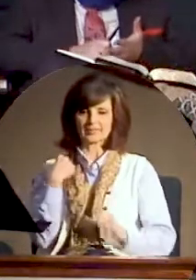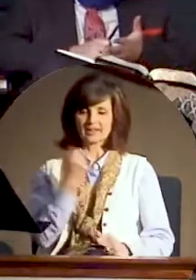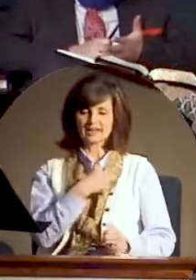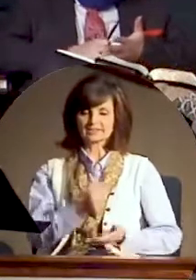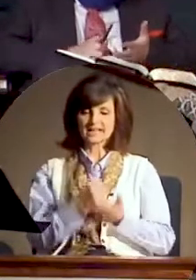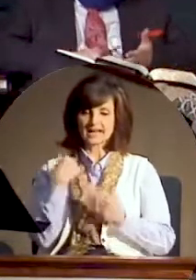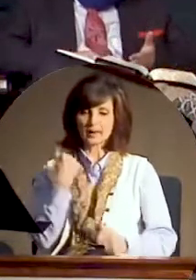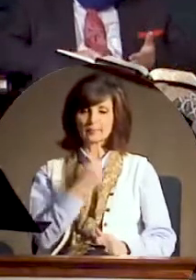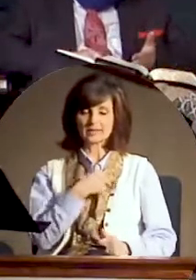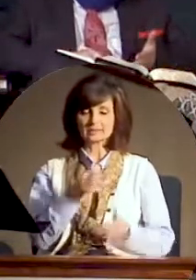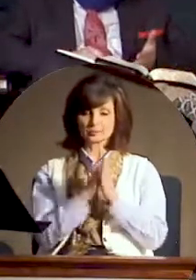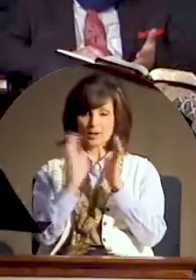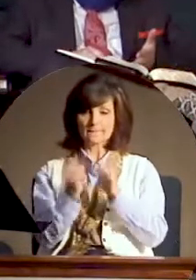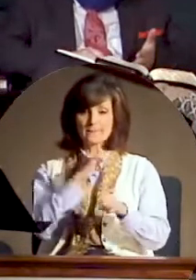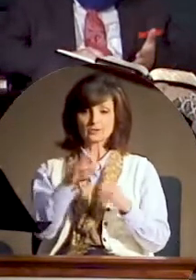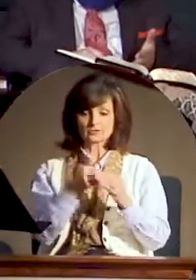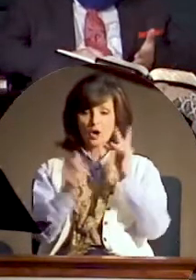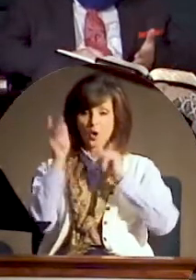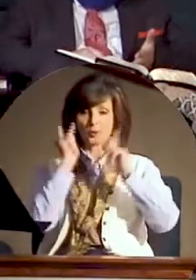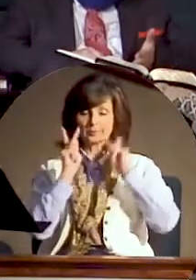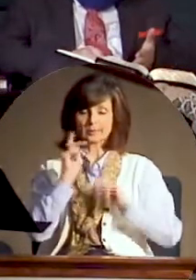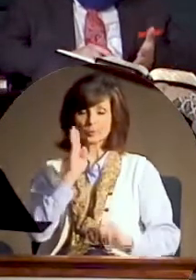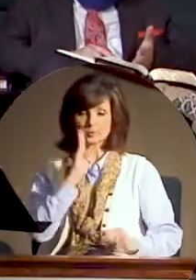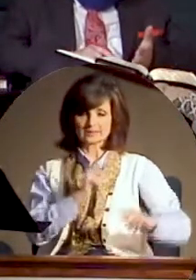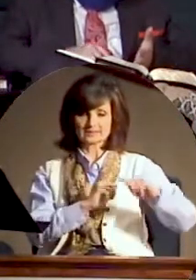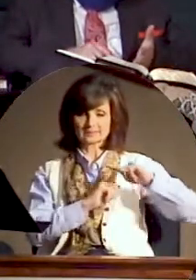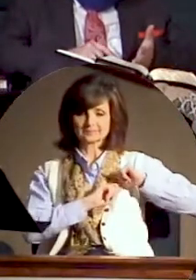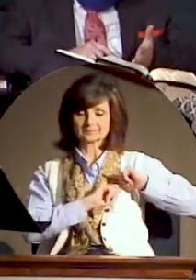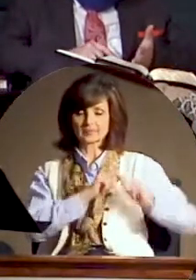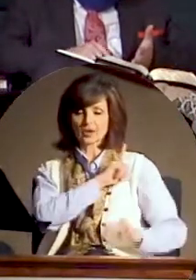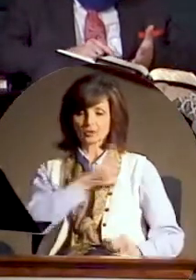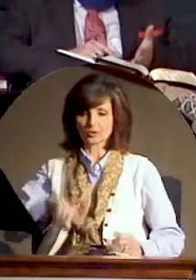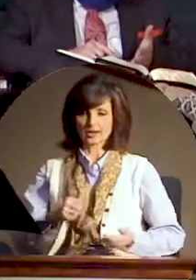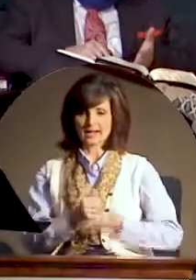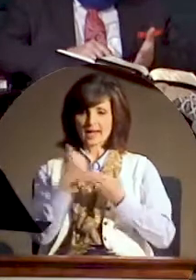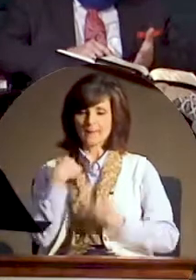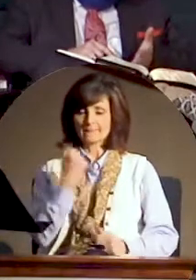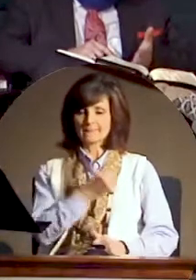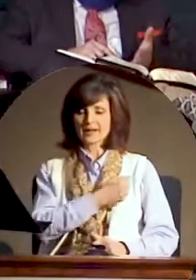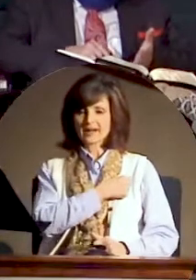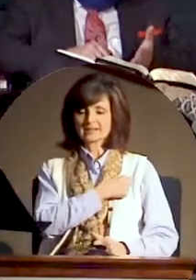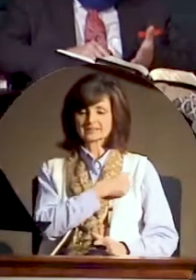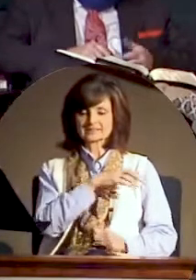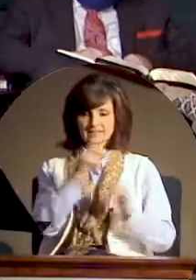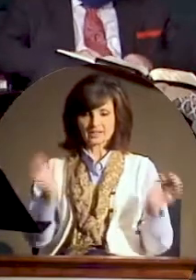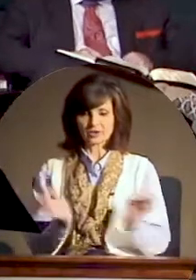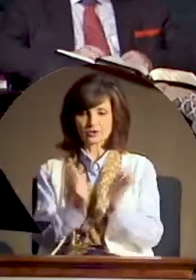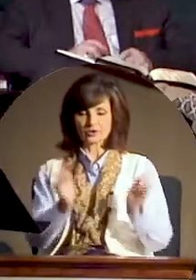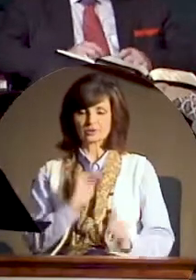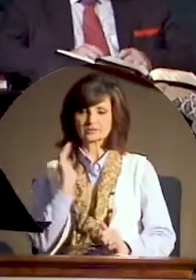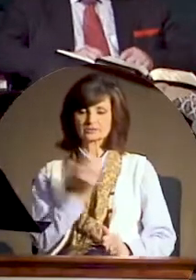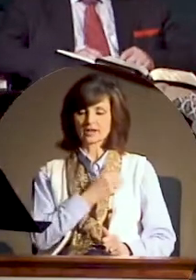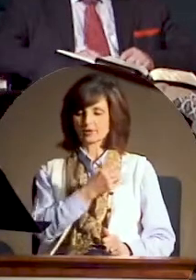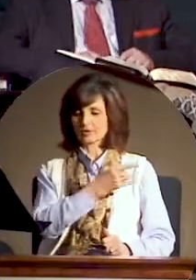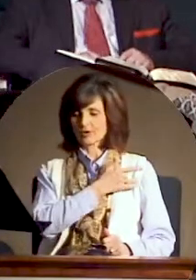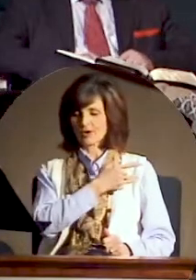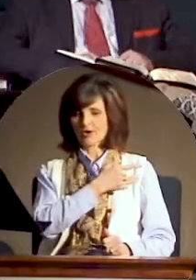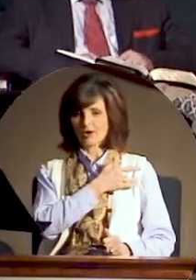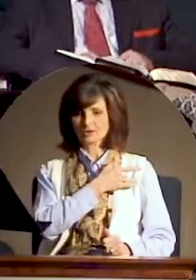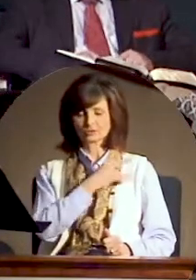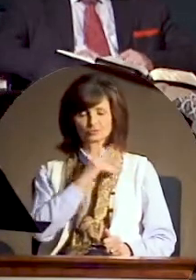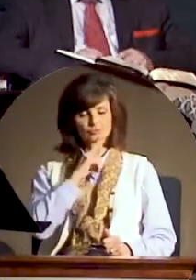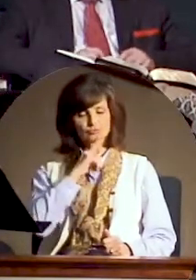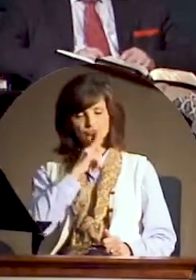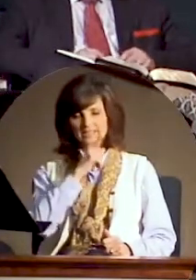let's pray most of all that folks will get saved, and the Lord will help us in these days and encourage our hearts. If there's ever been a